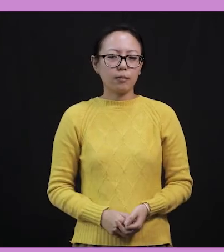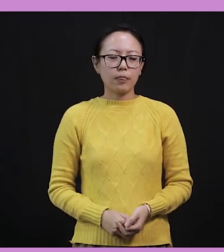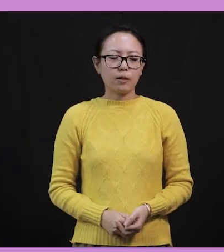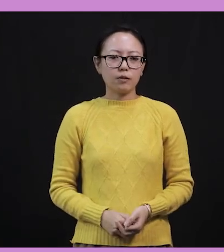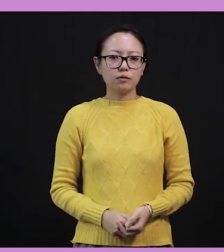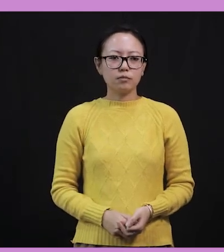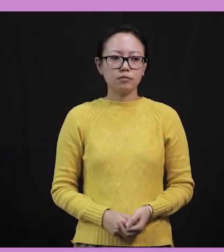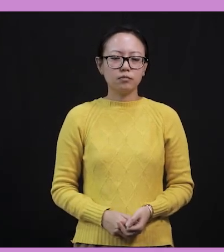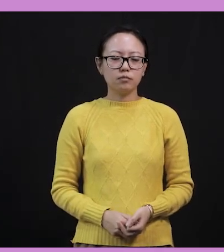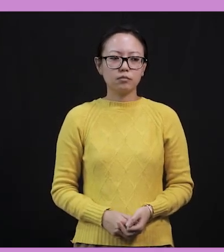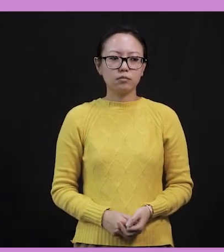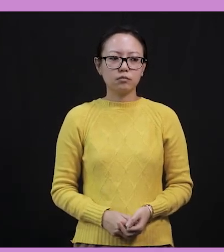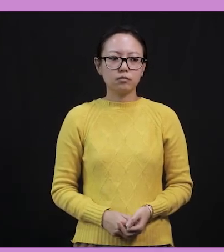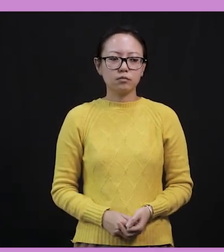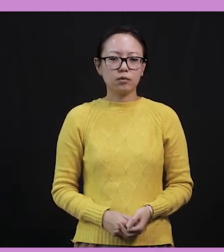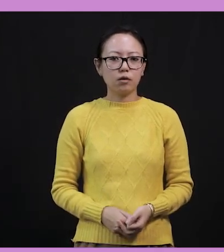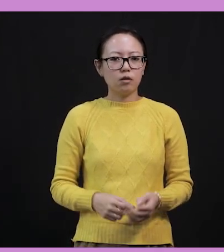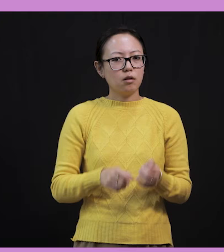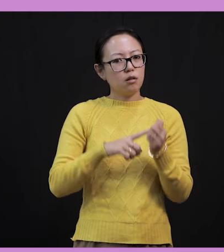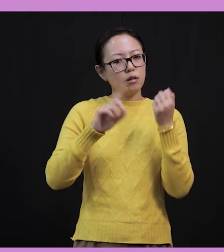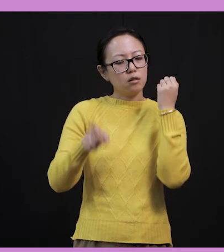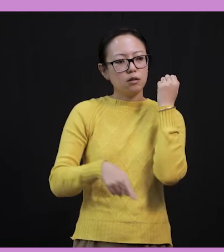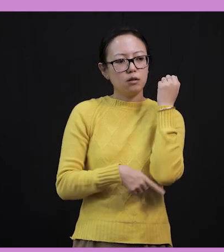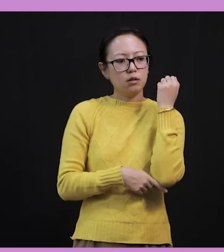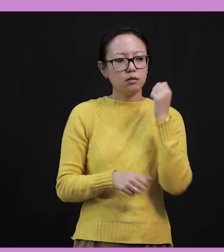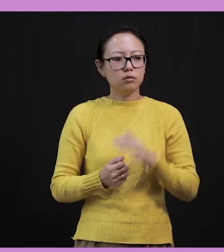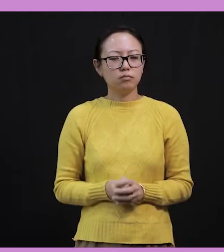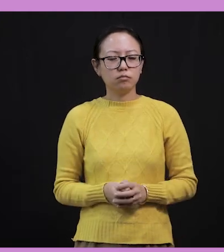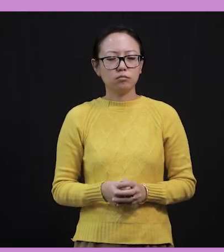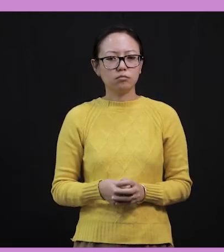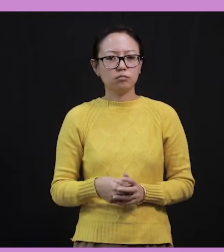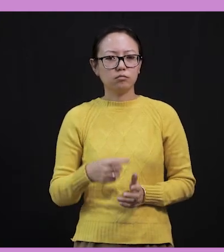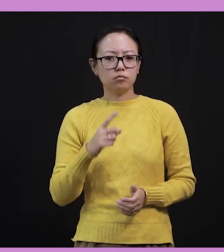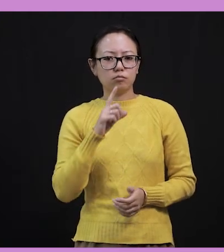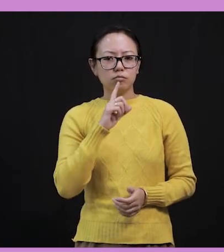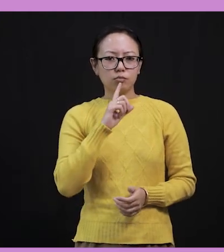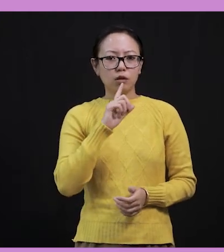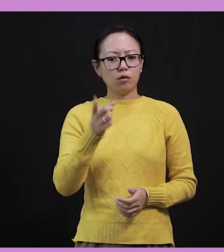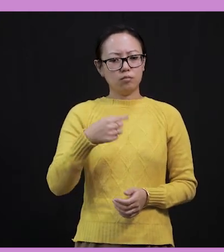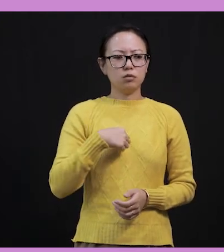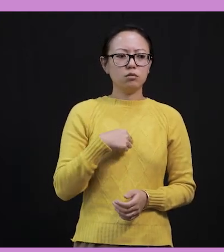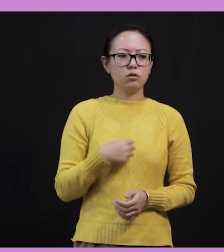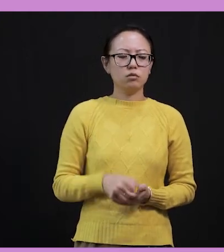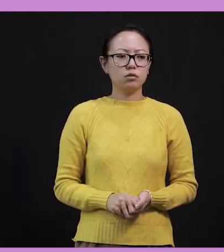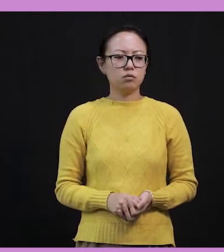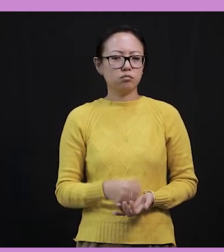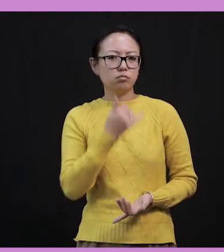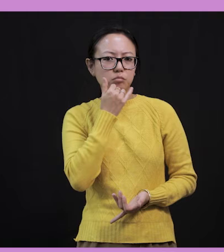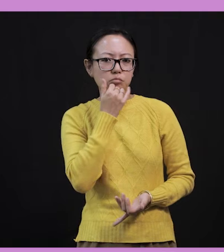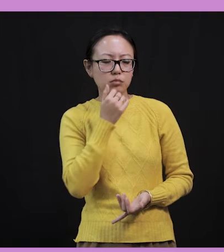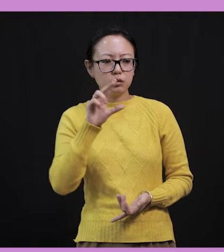pass. Now, let's go to the last one. And tell myself there's no mistake, it is just